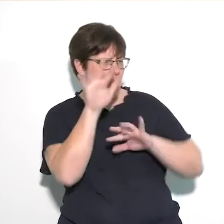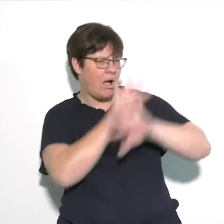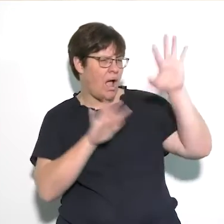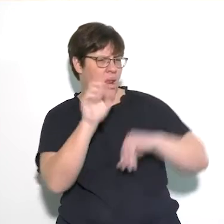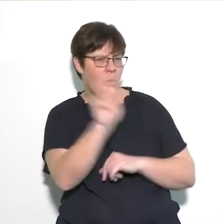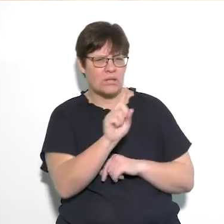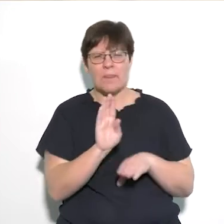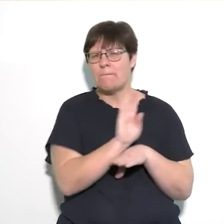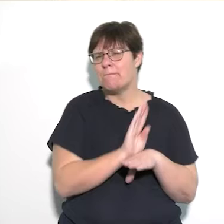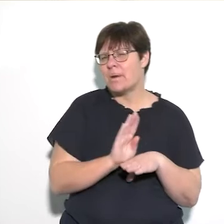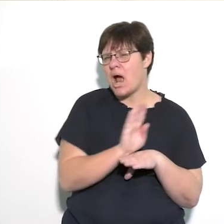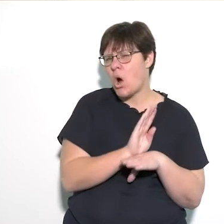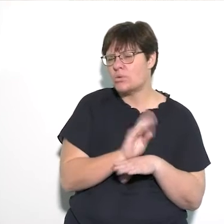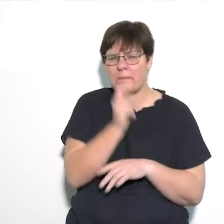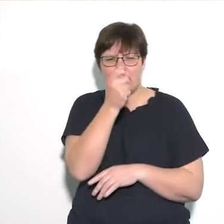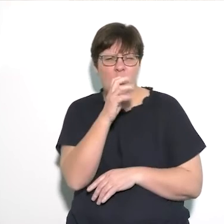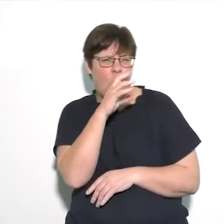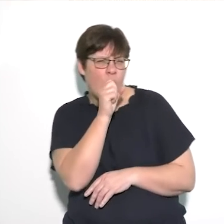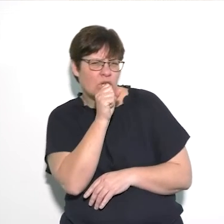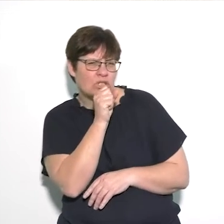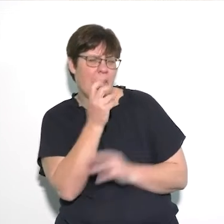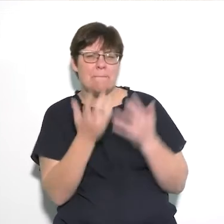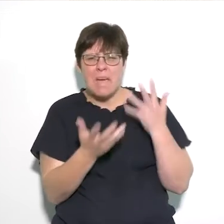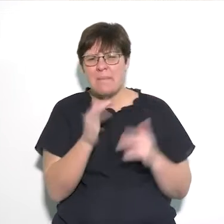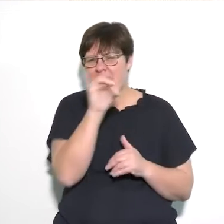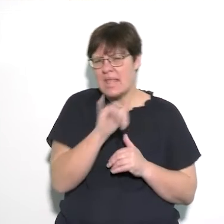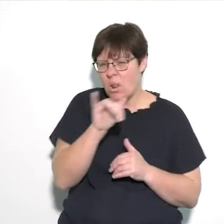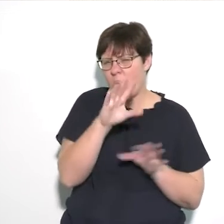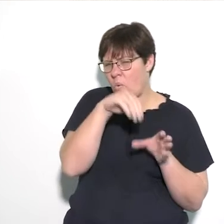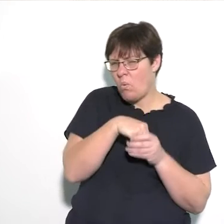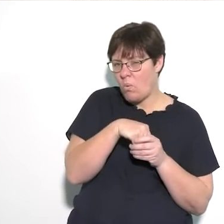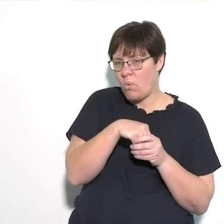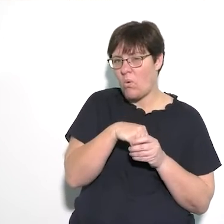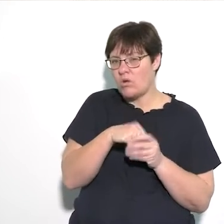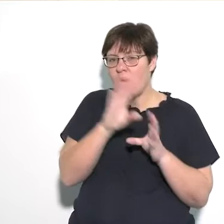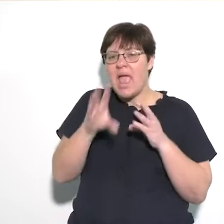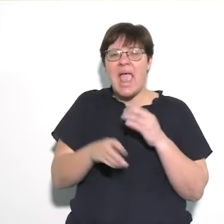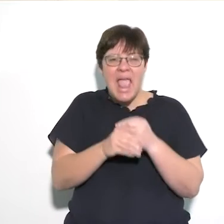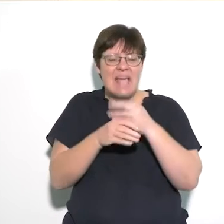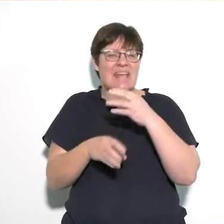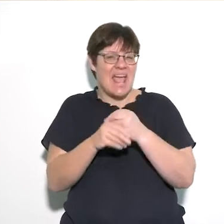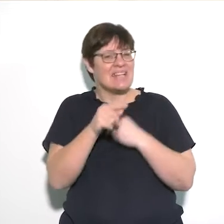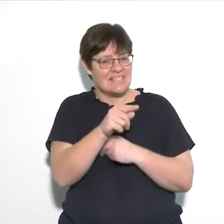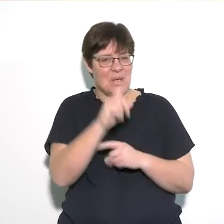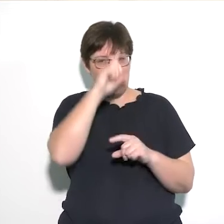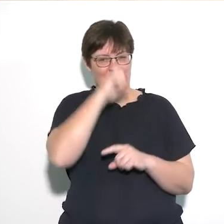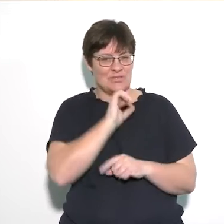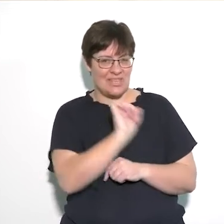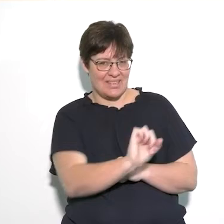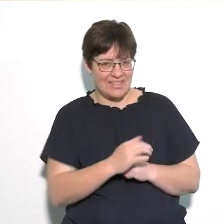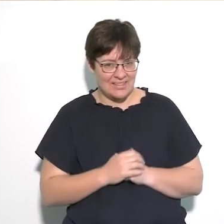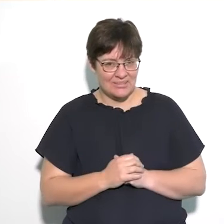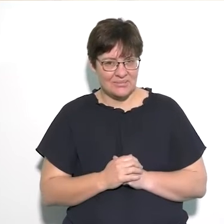colors. Brown, a little bit of orange, maybe a little bit of yellow. And so you would add it into your